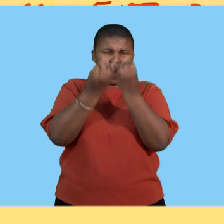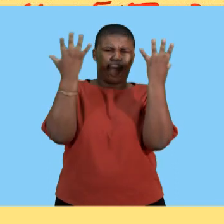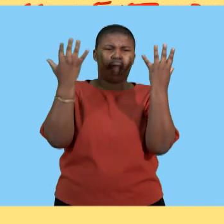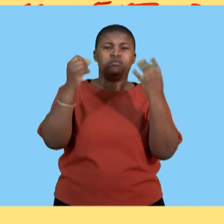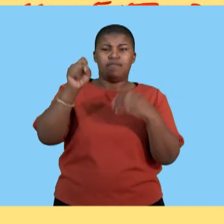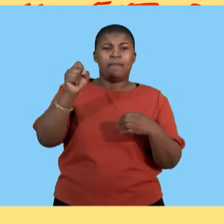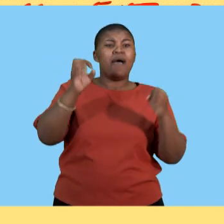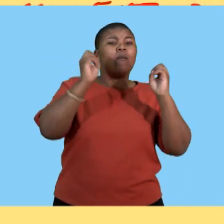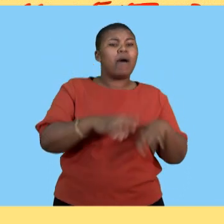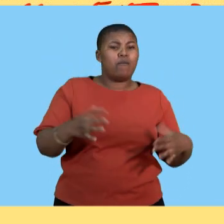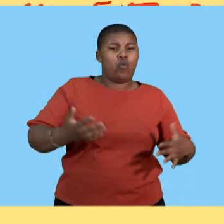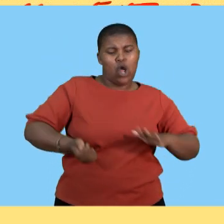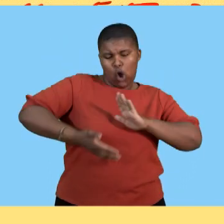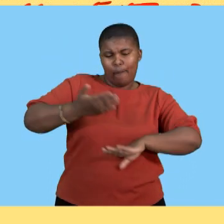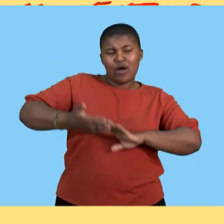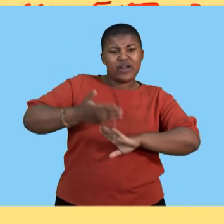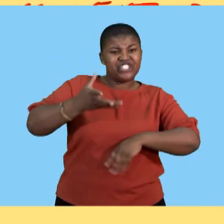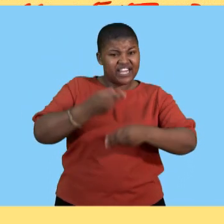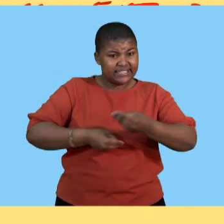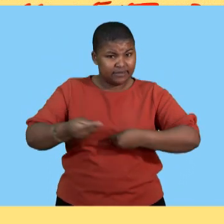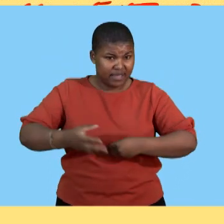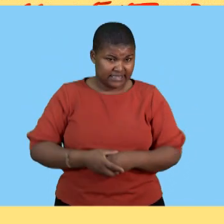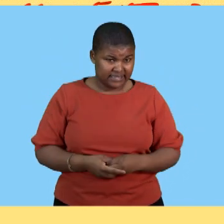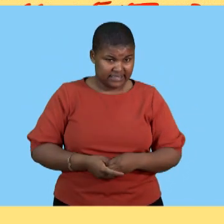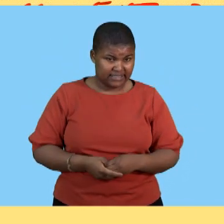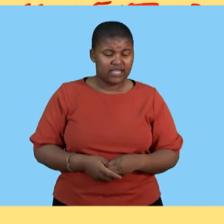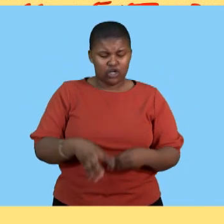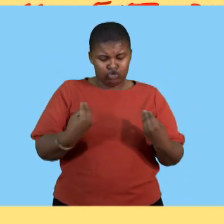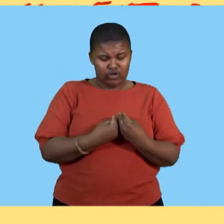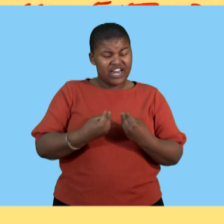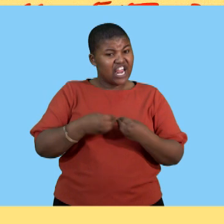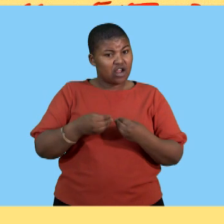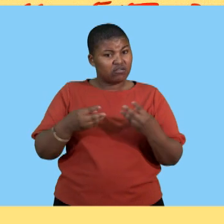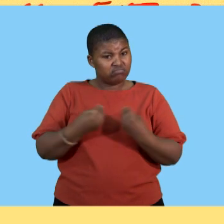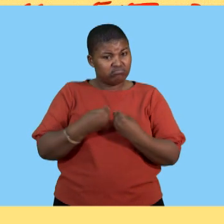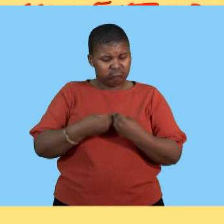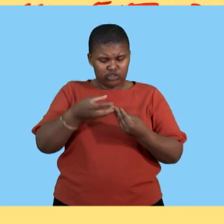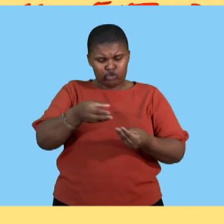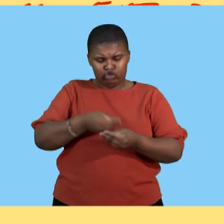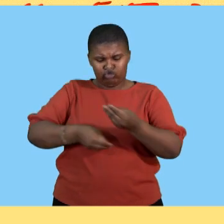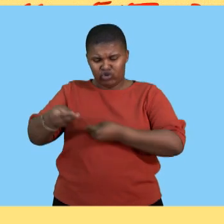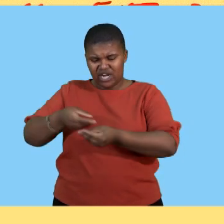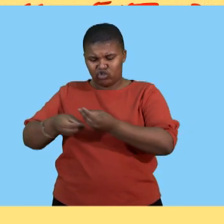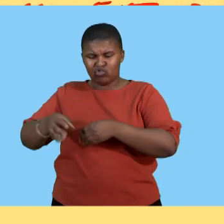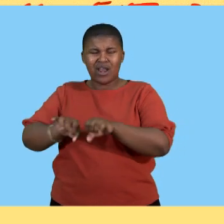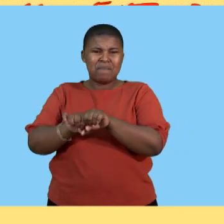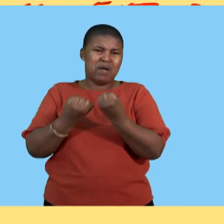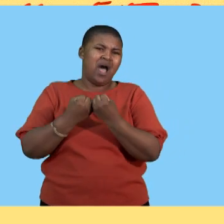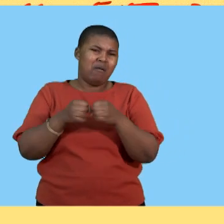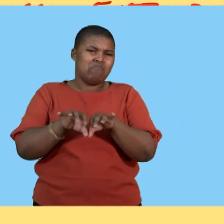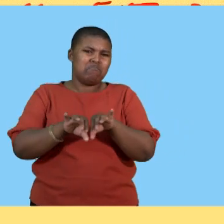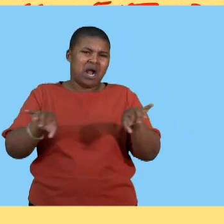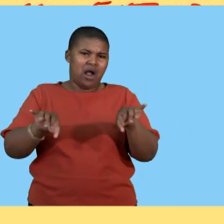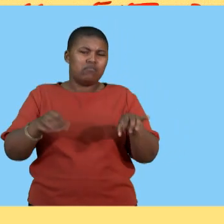income. All right? So when we come here, we now say trading stock loss due to pipe burst. I can